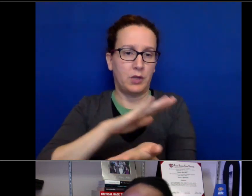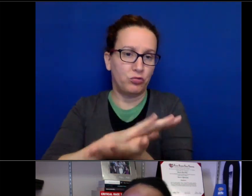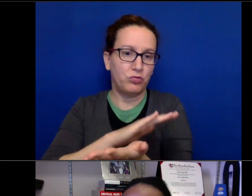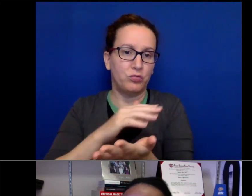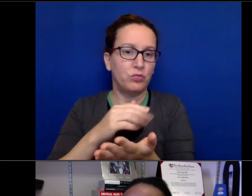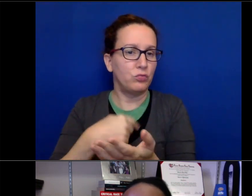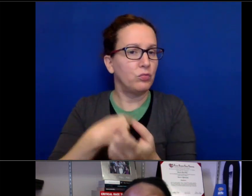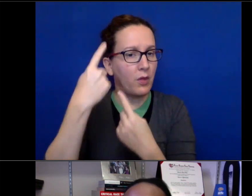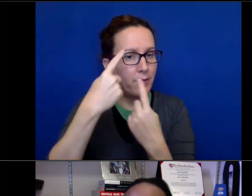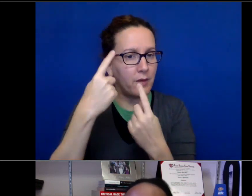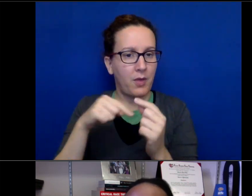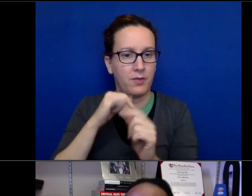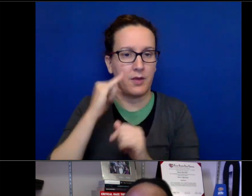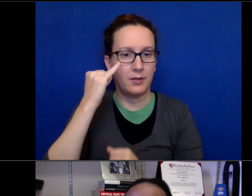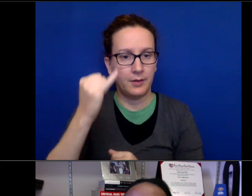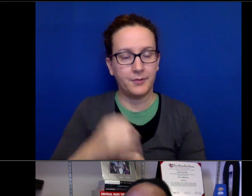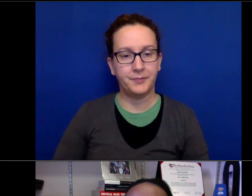I think about this idea.